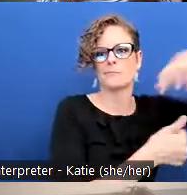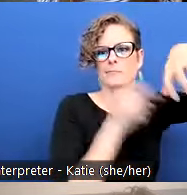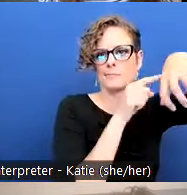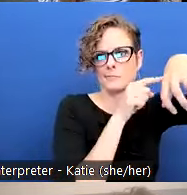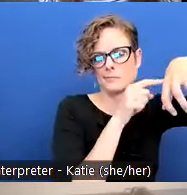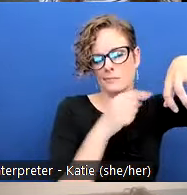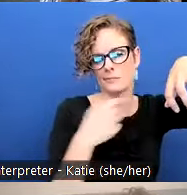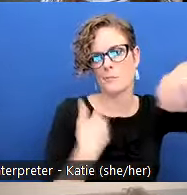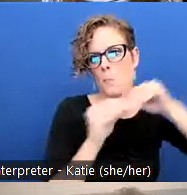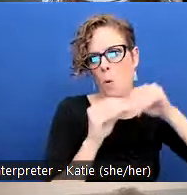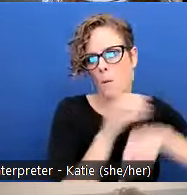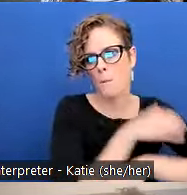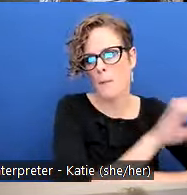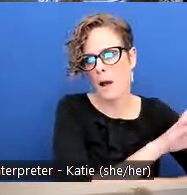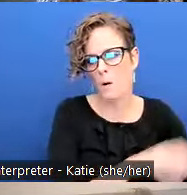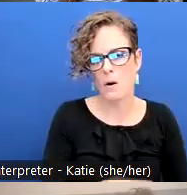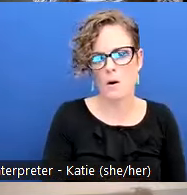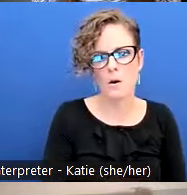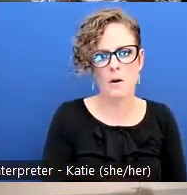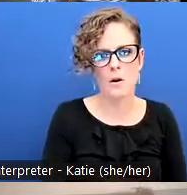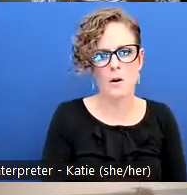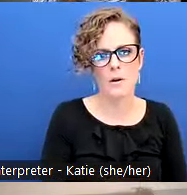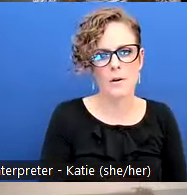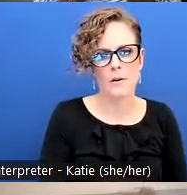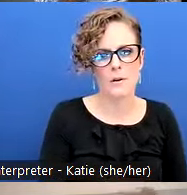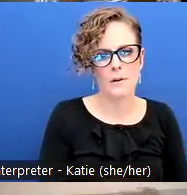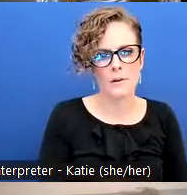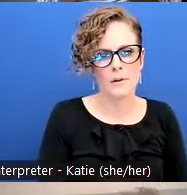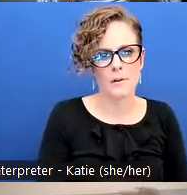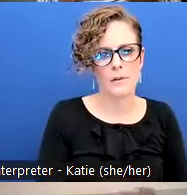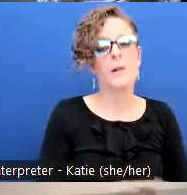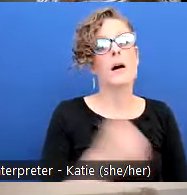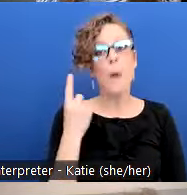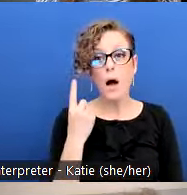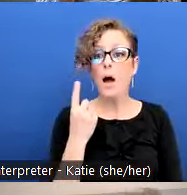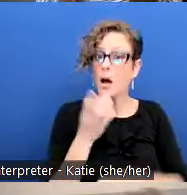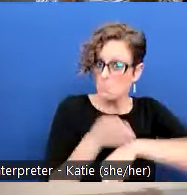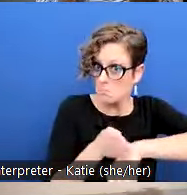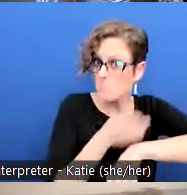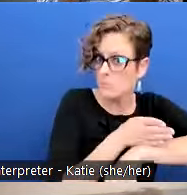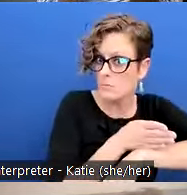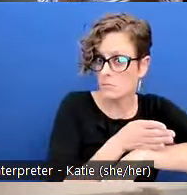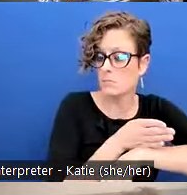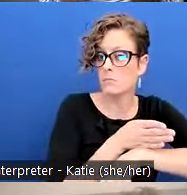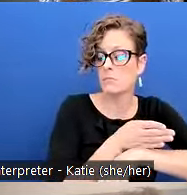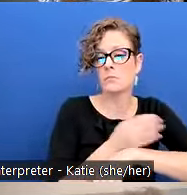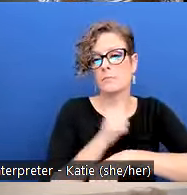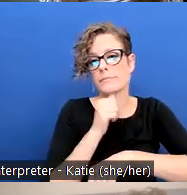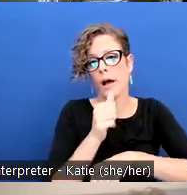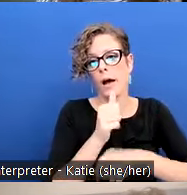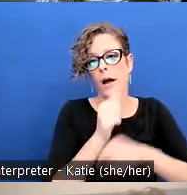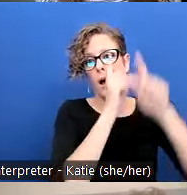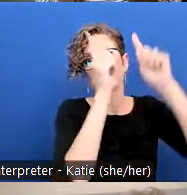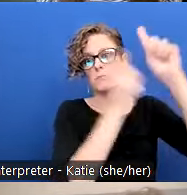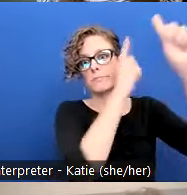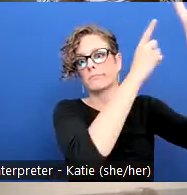retain most of the original goal, and is a step in the right direction of Colorado actually recognizing that